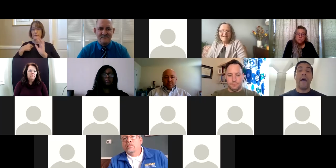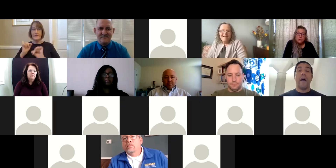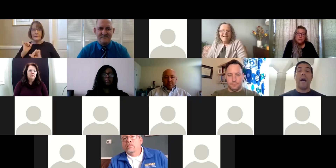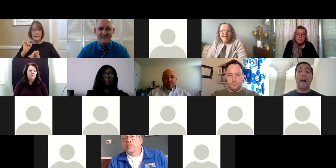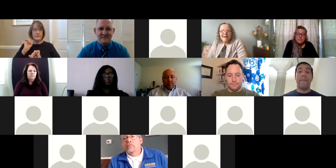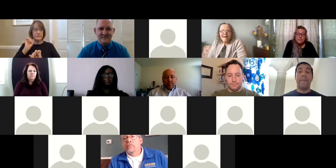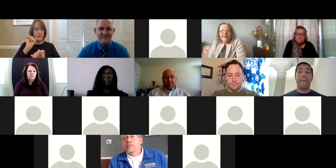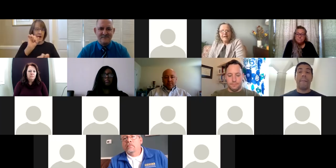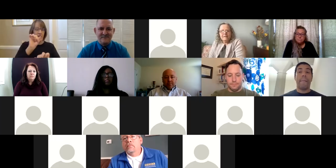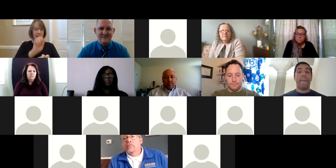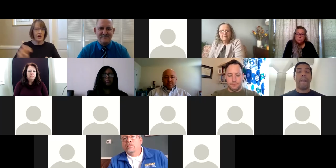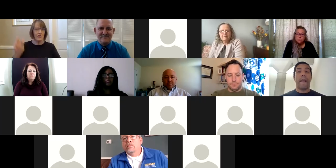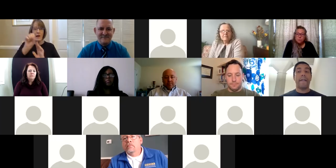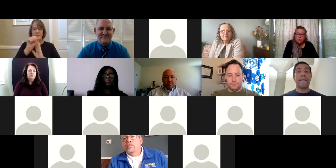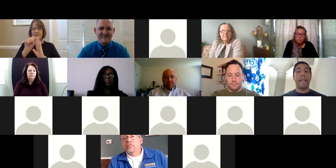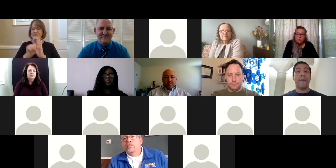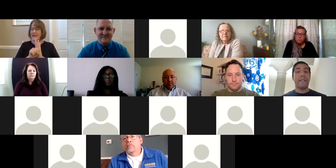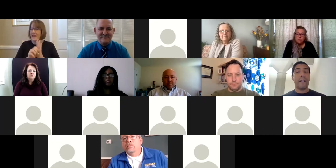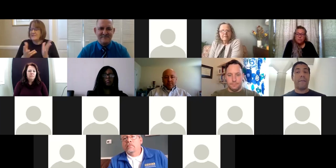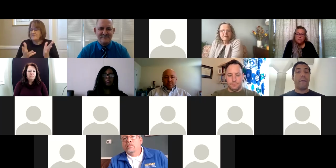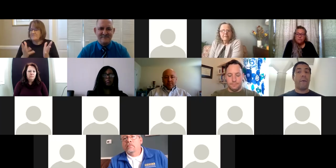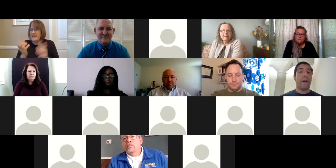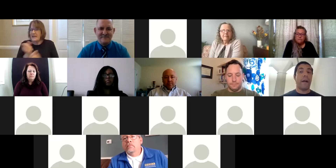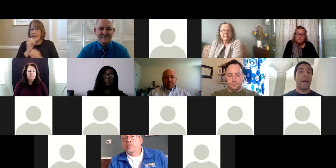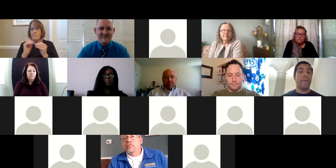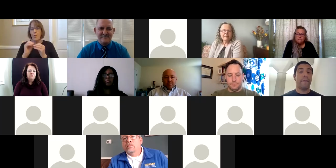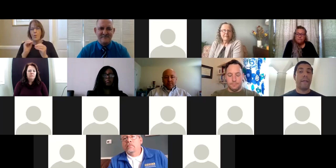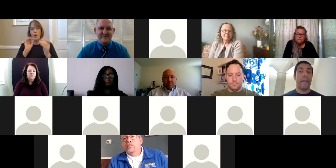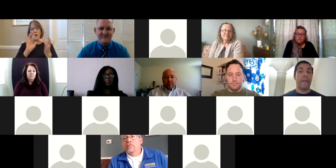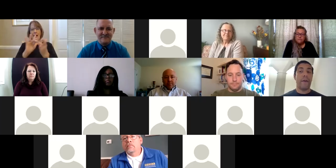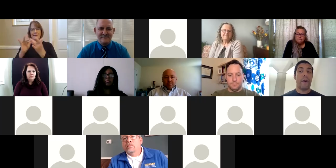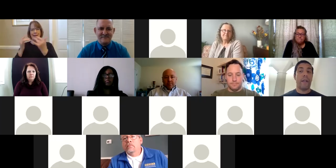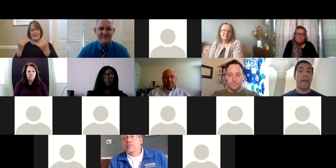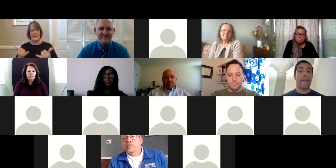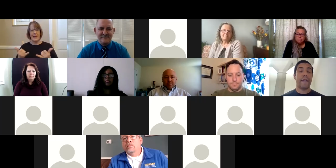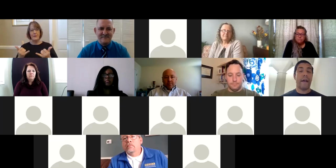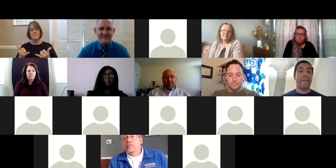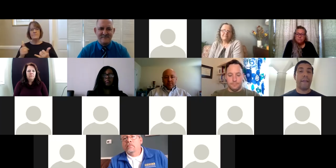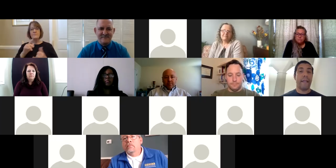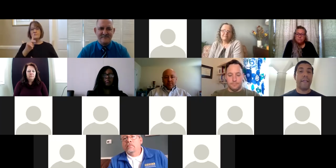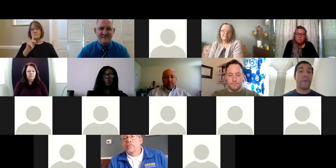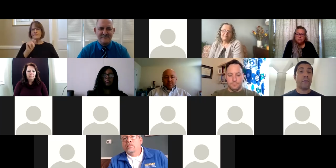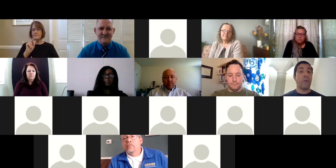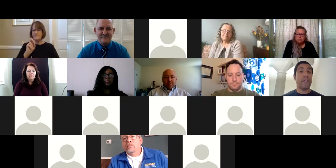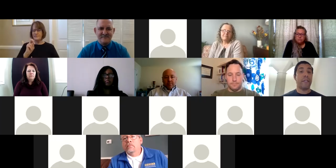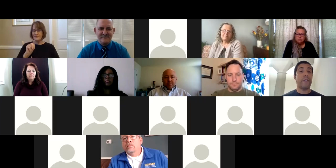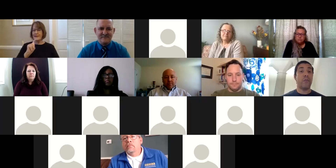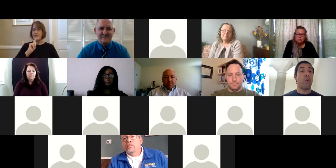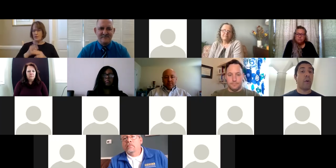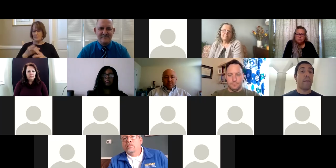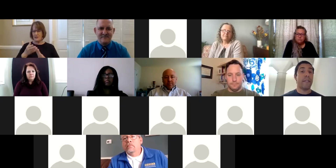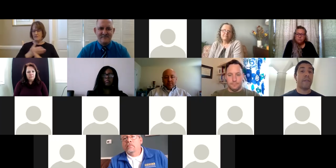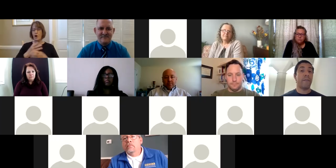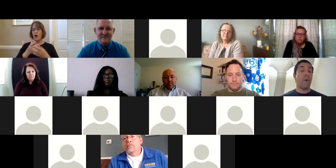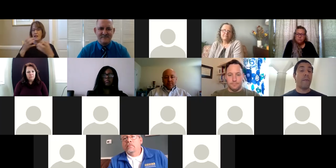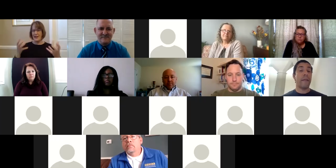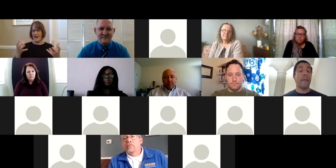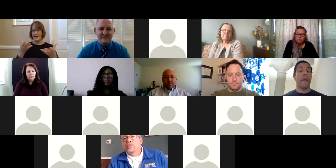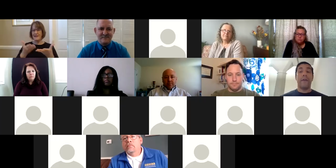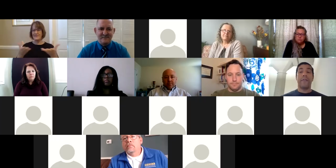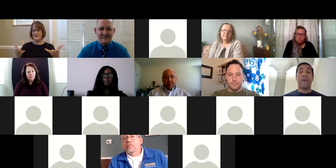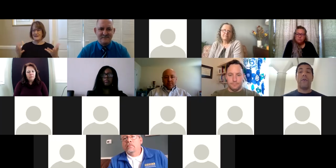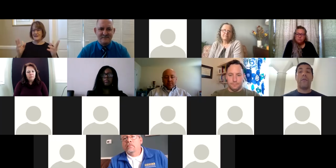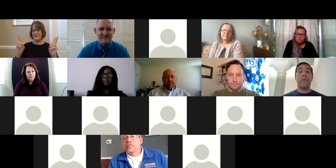state. As Karen said before, you know, a lot of stuff is virtual. This is a new norm at this